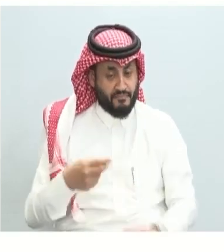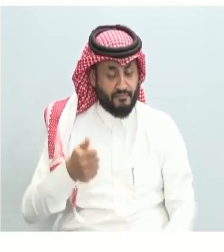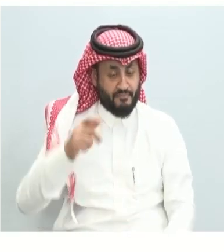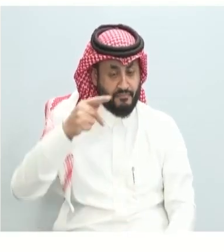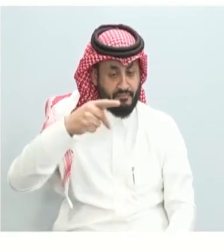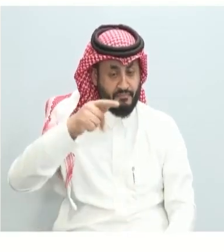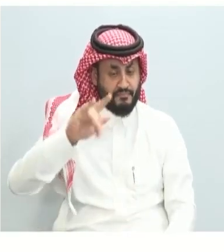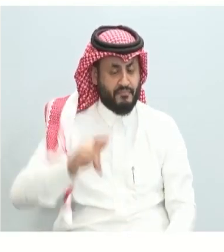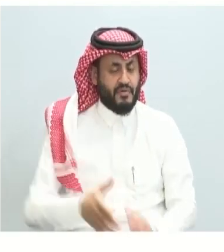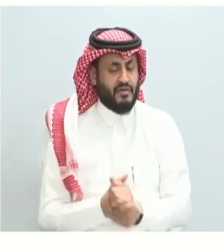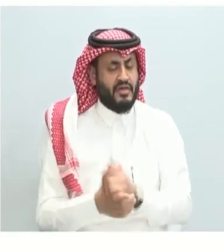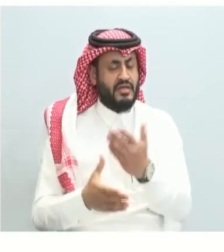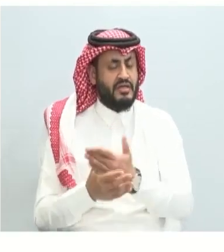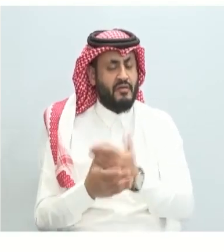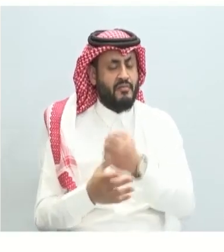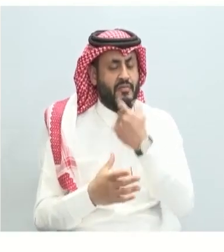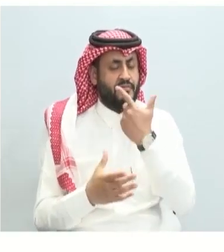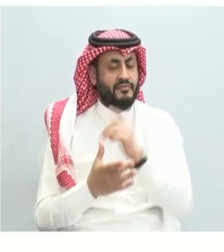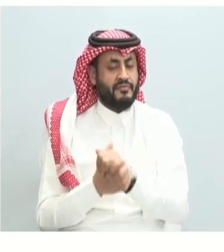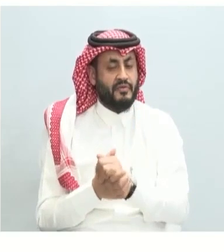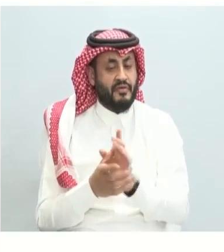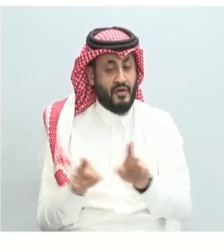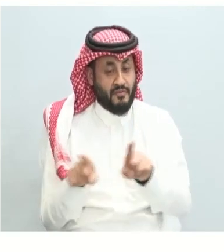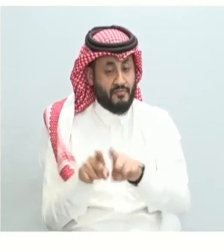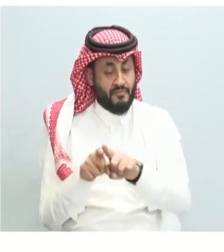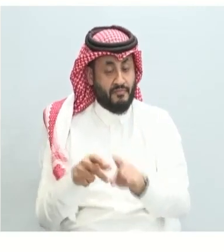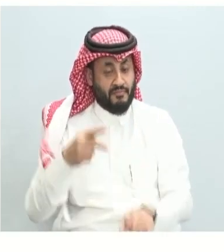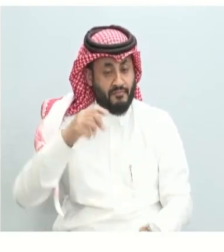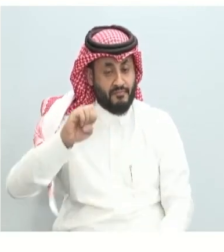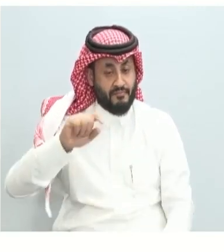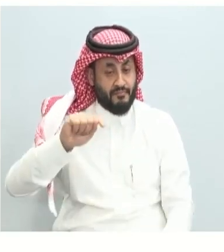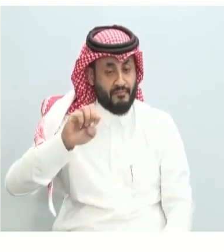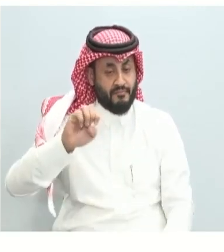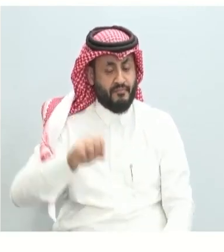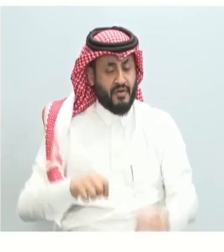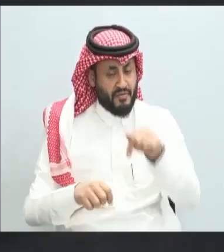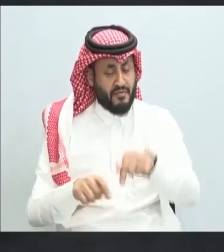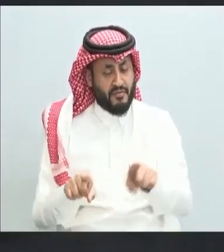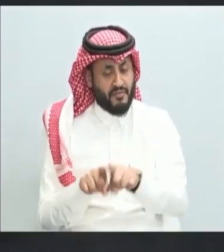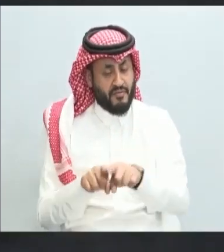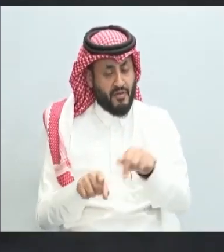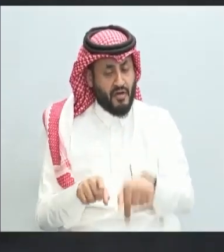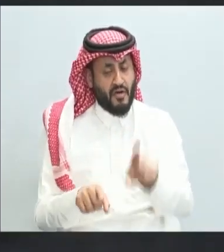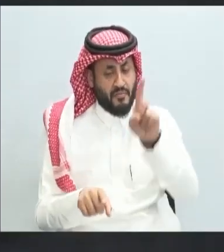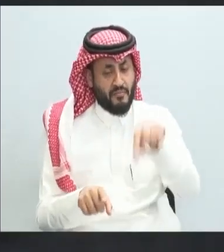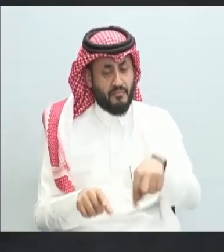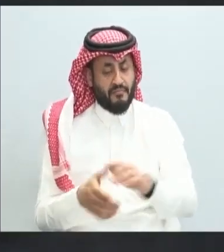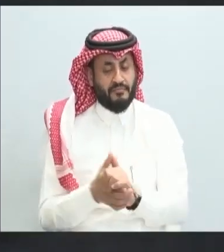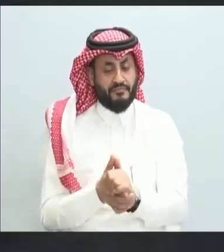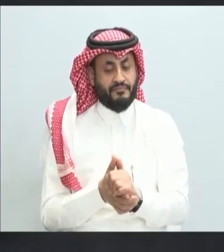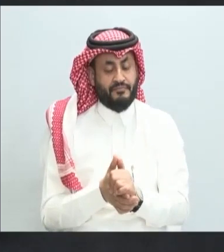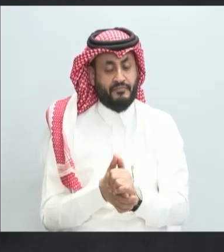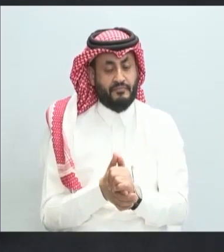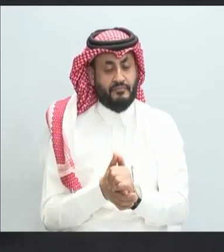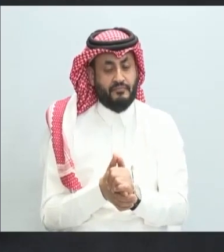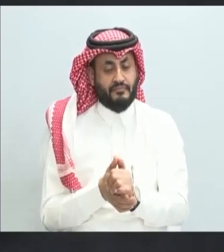happy. Why? Because my friend Pete is here for the day. My friend